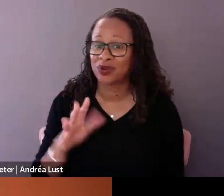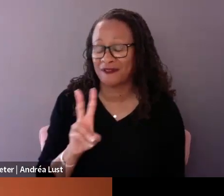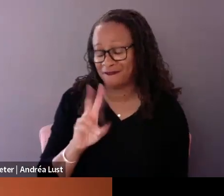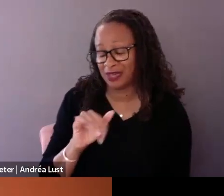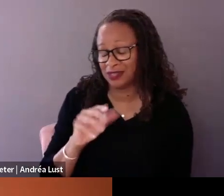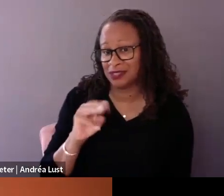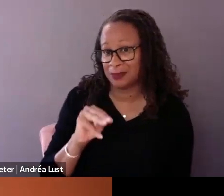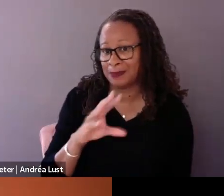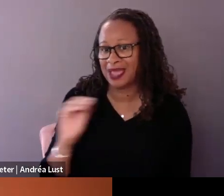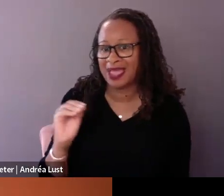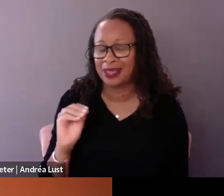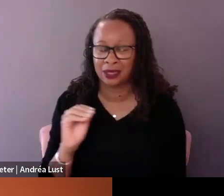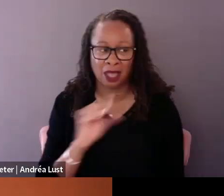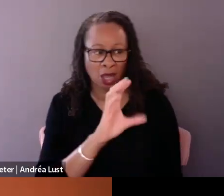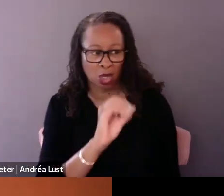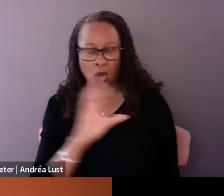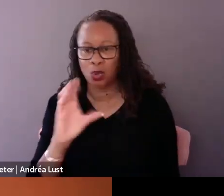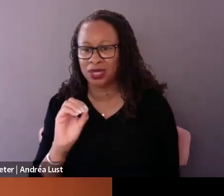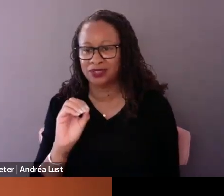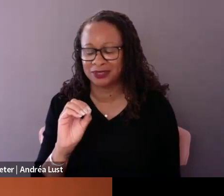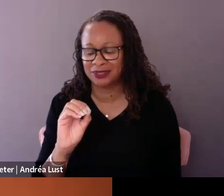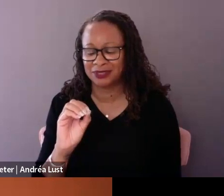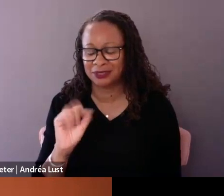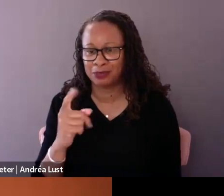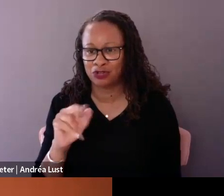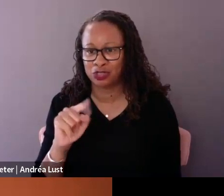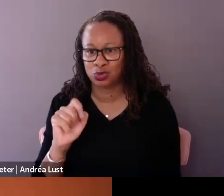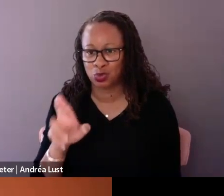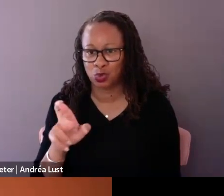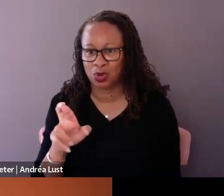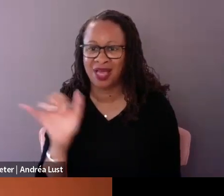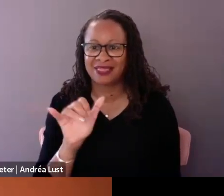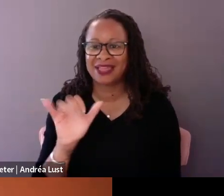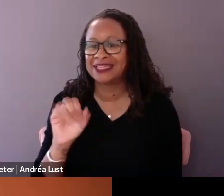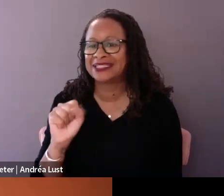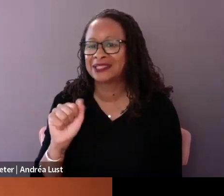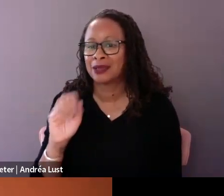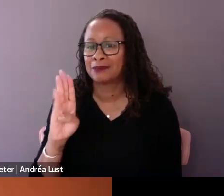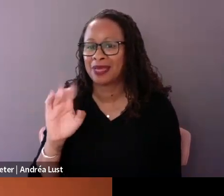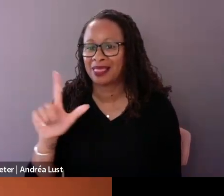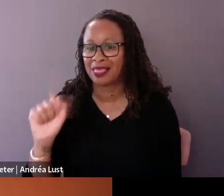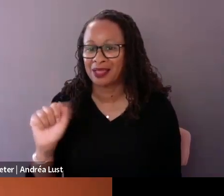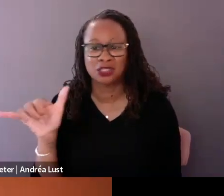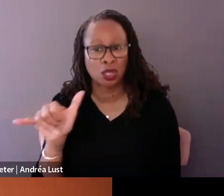and conspirator, co-conspirator, certainly in the case of Isabella, is also complicated.